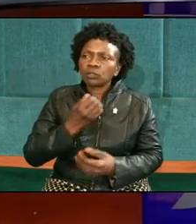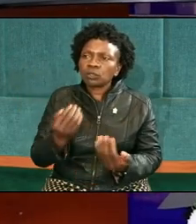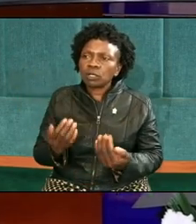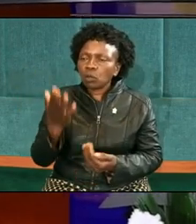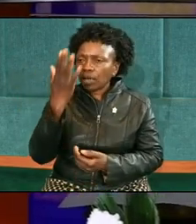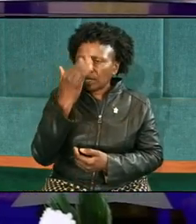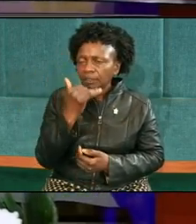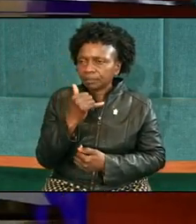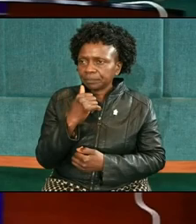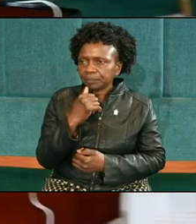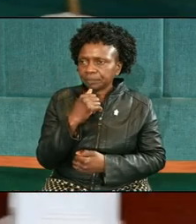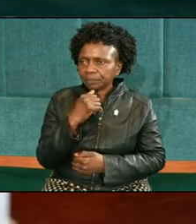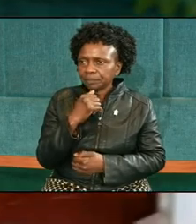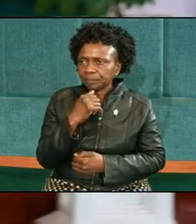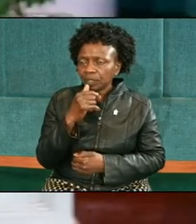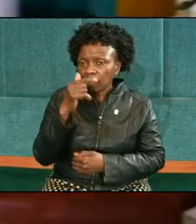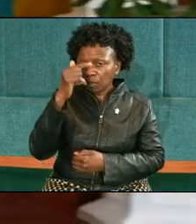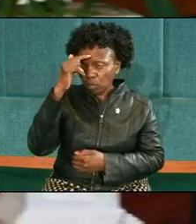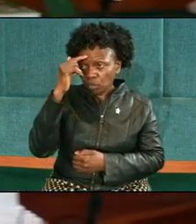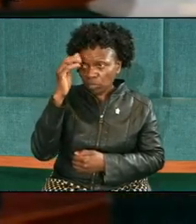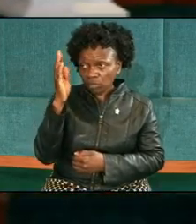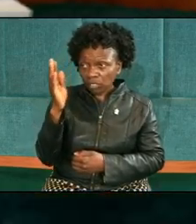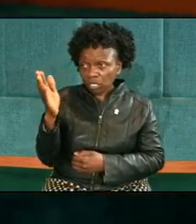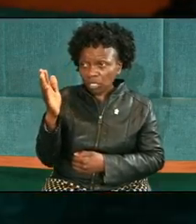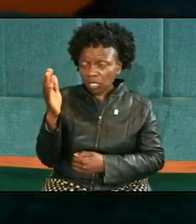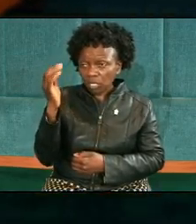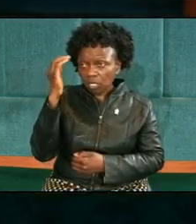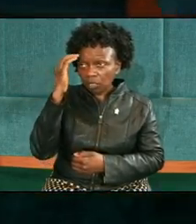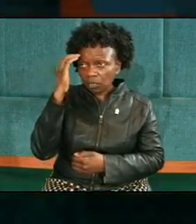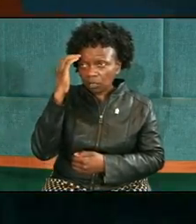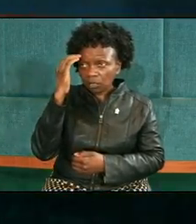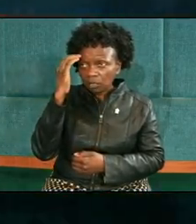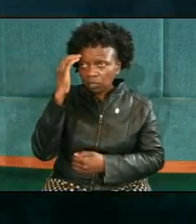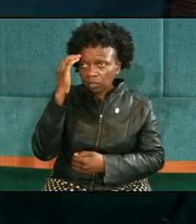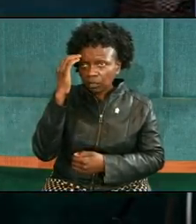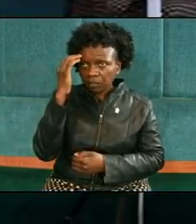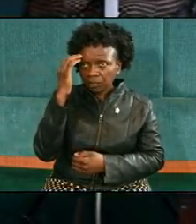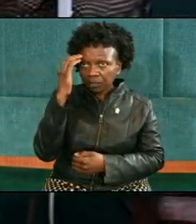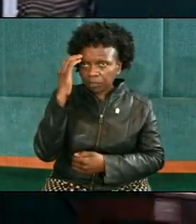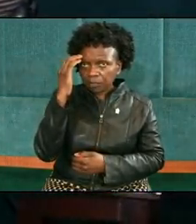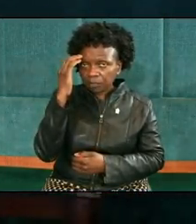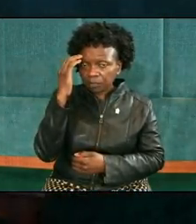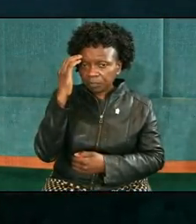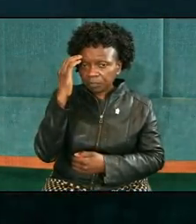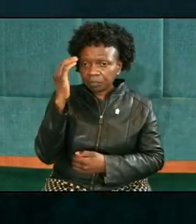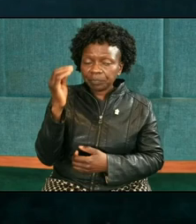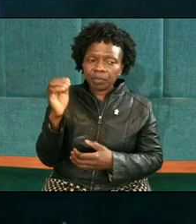Why? Because I noticed, Pastor,